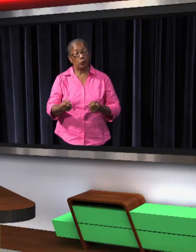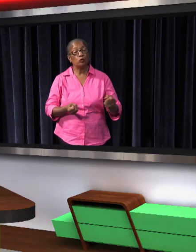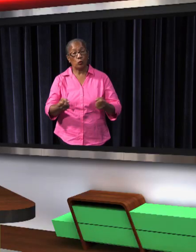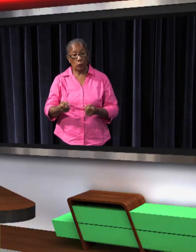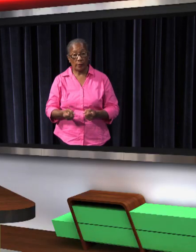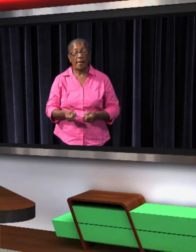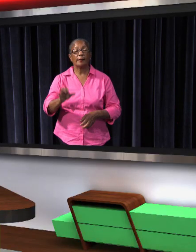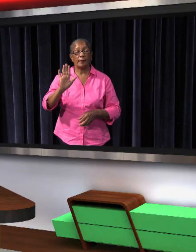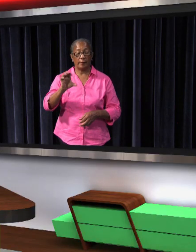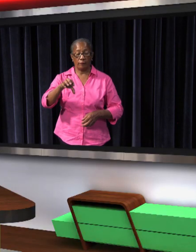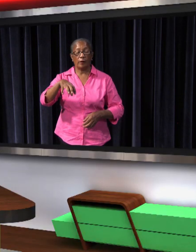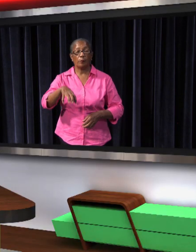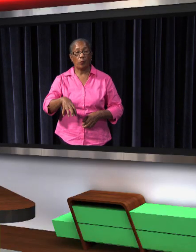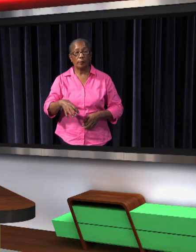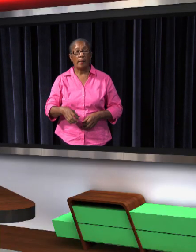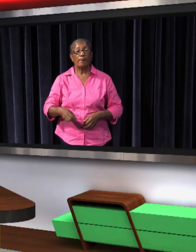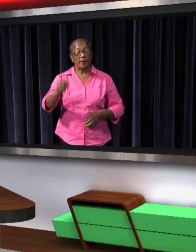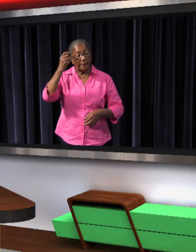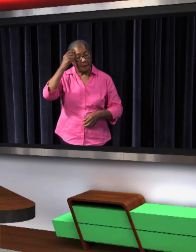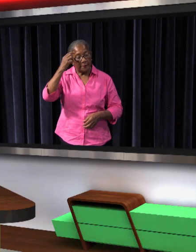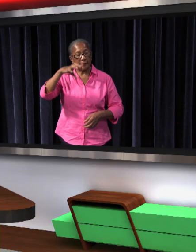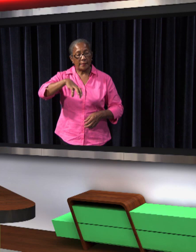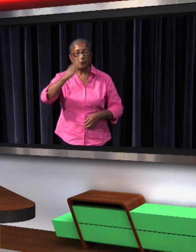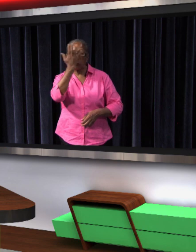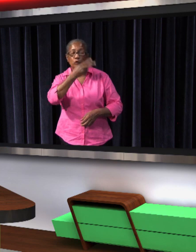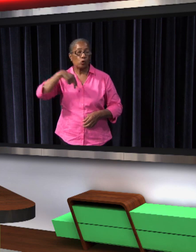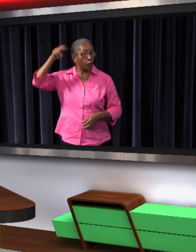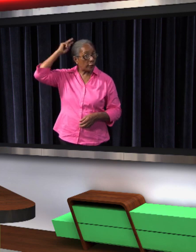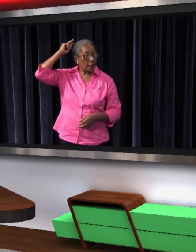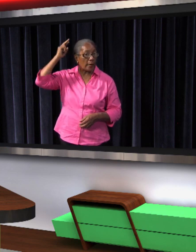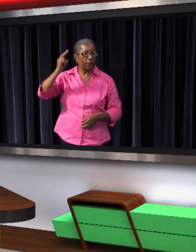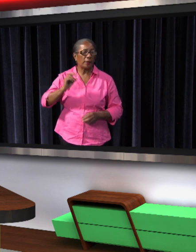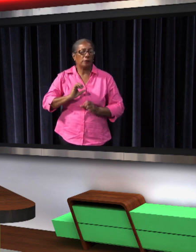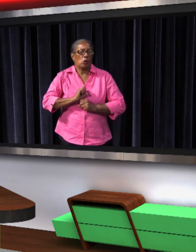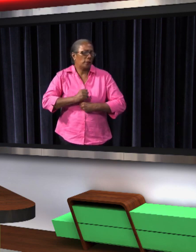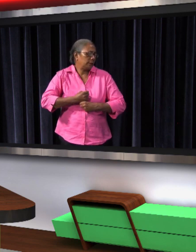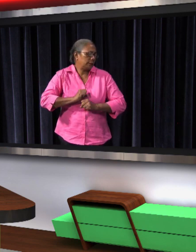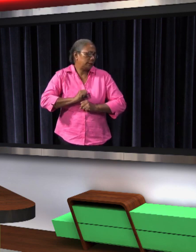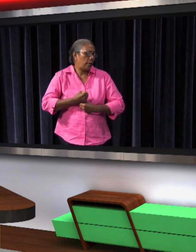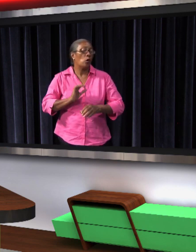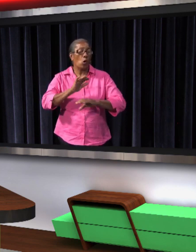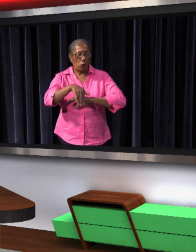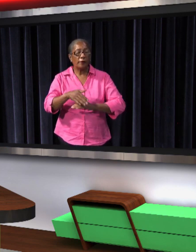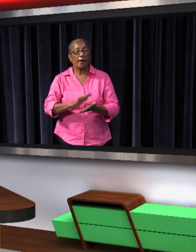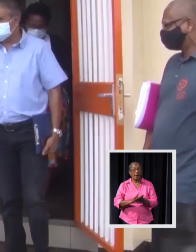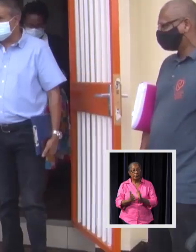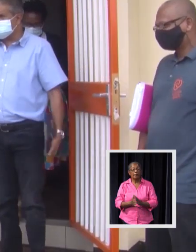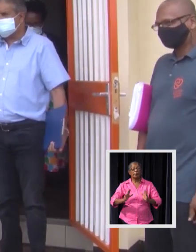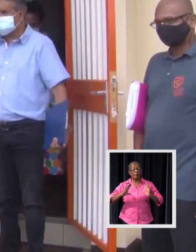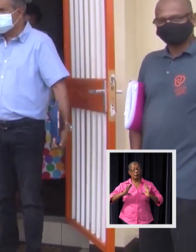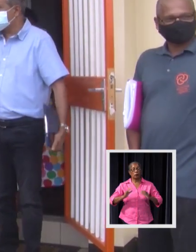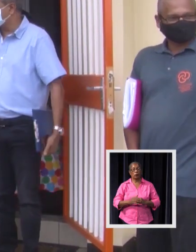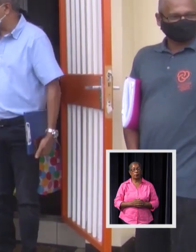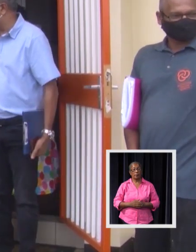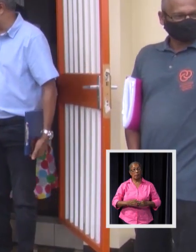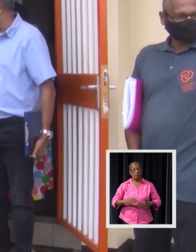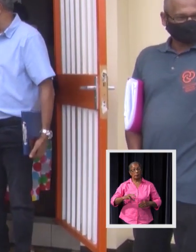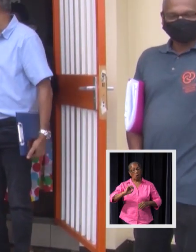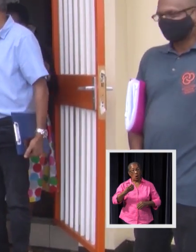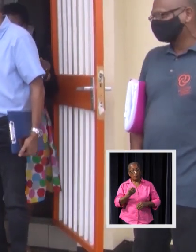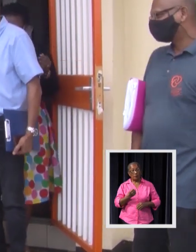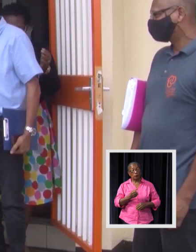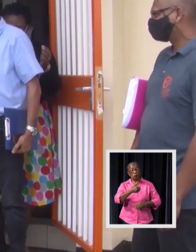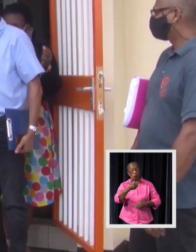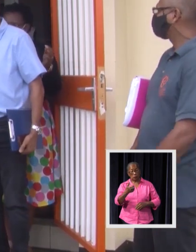And the union at the psychiatric center Suriname, PCS, is very displeased with the actions of the